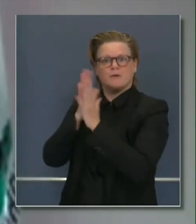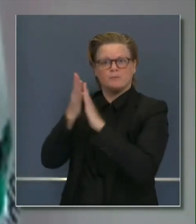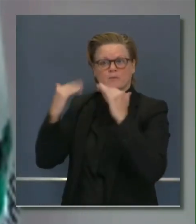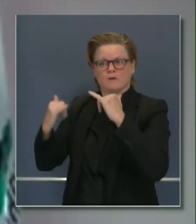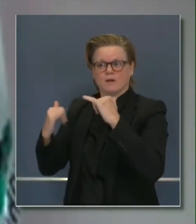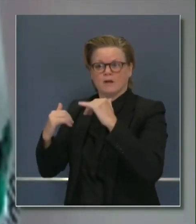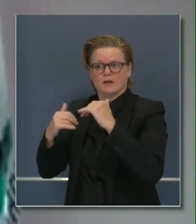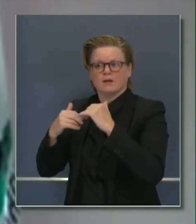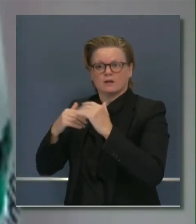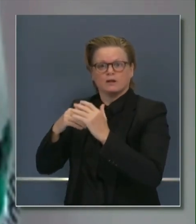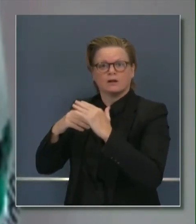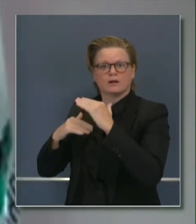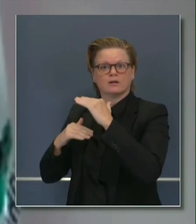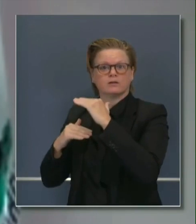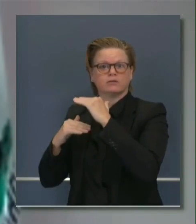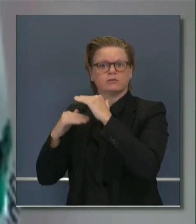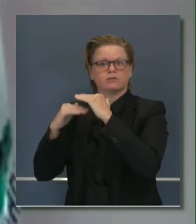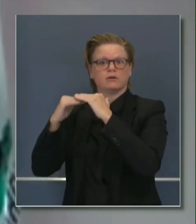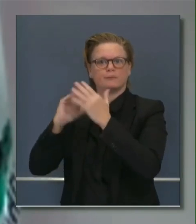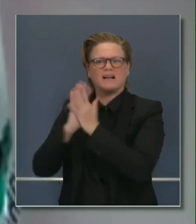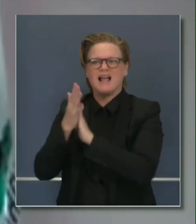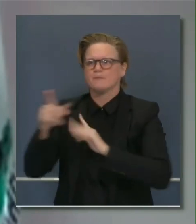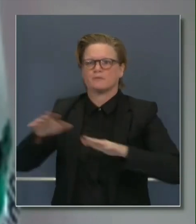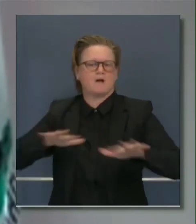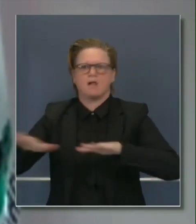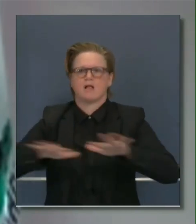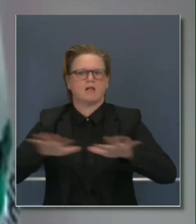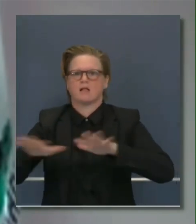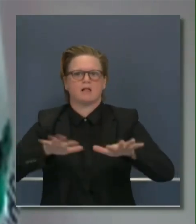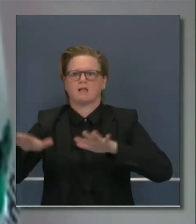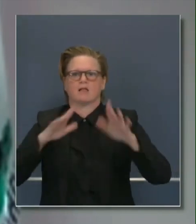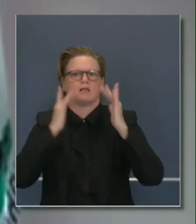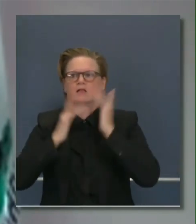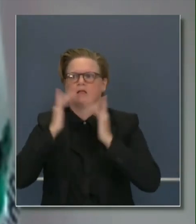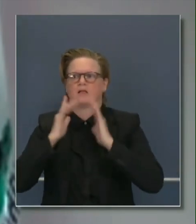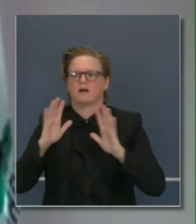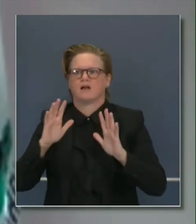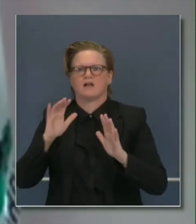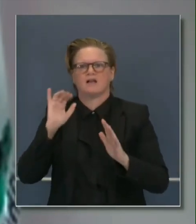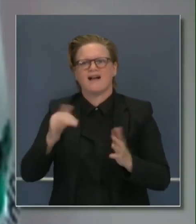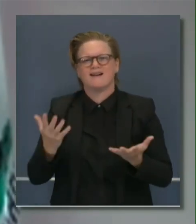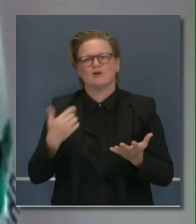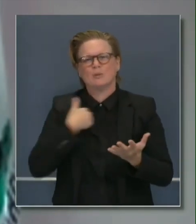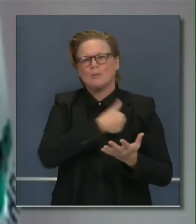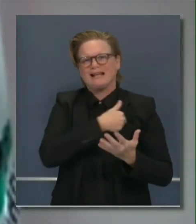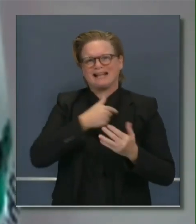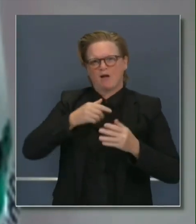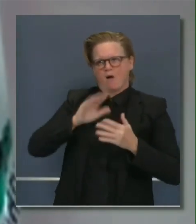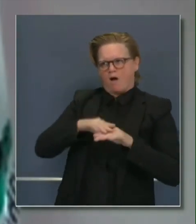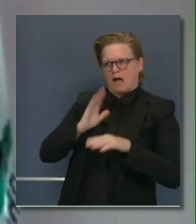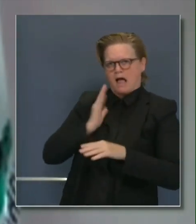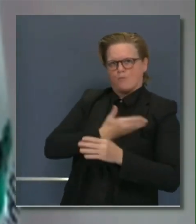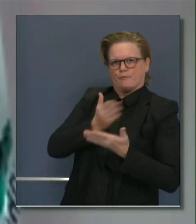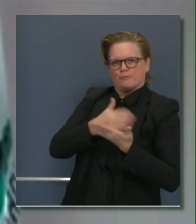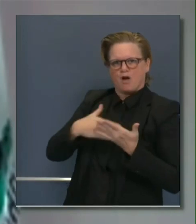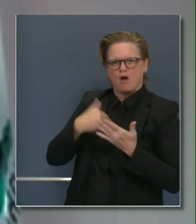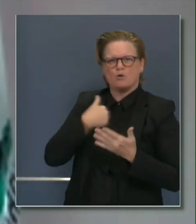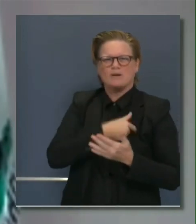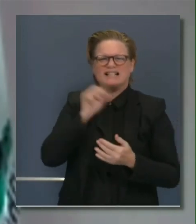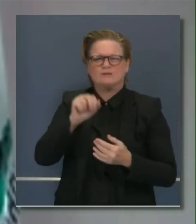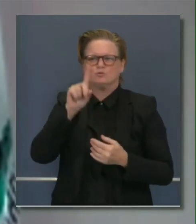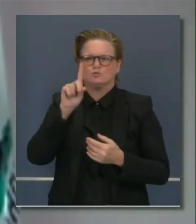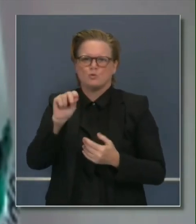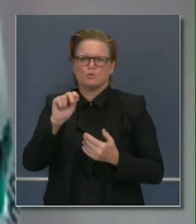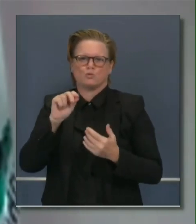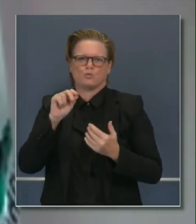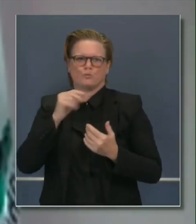frankly, California can do better than that. So that's why we're asking for this today. And certainly the evidence points